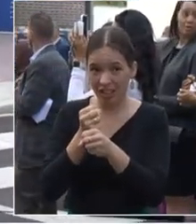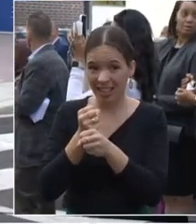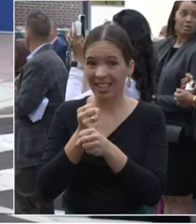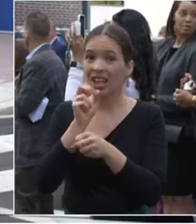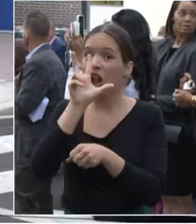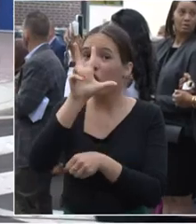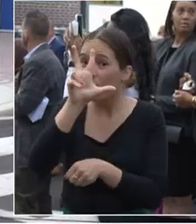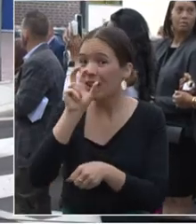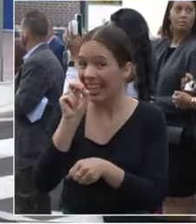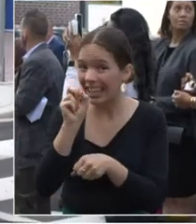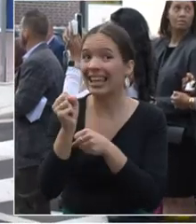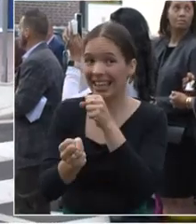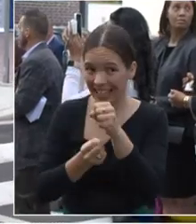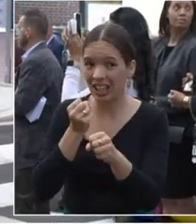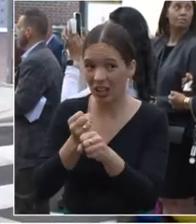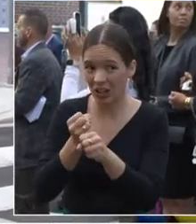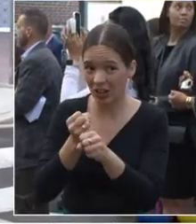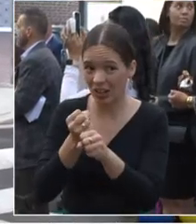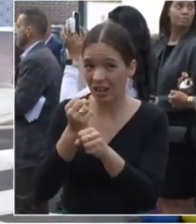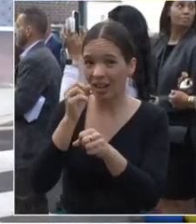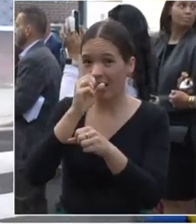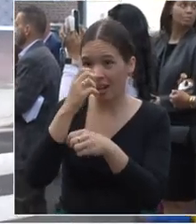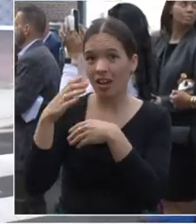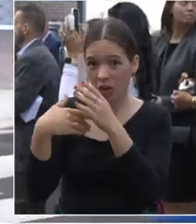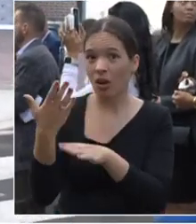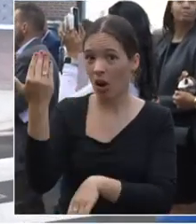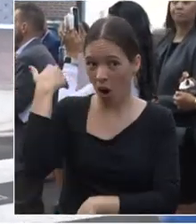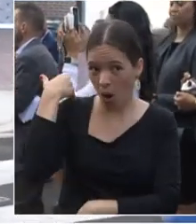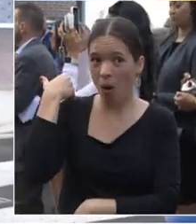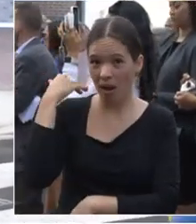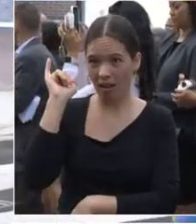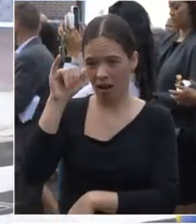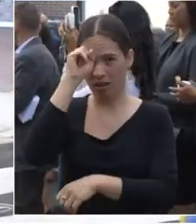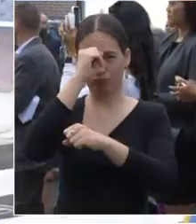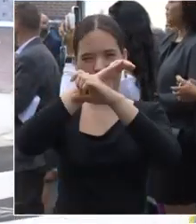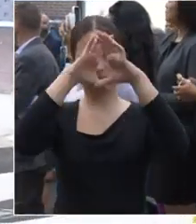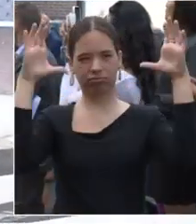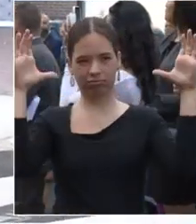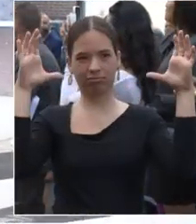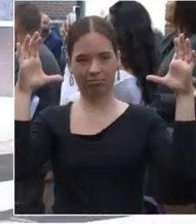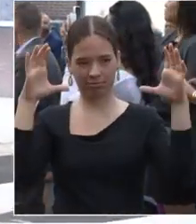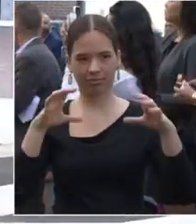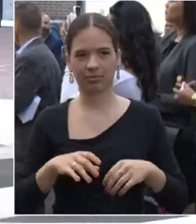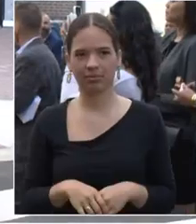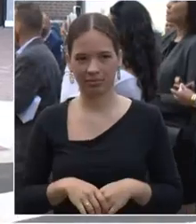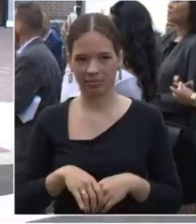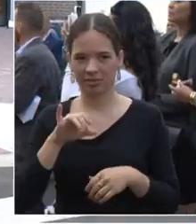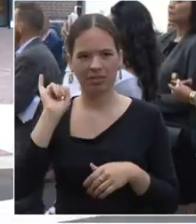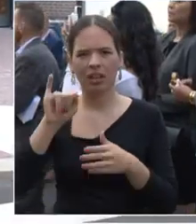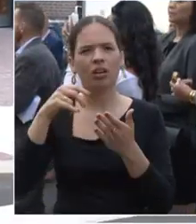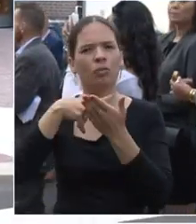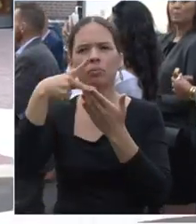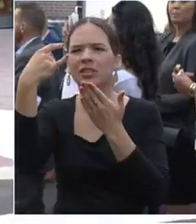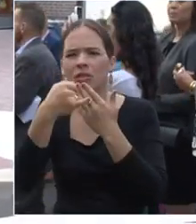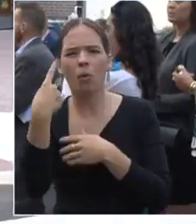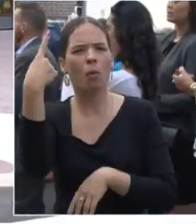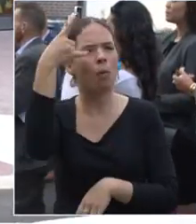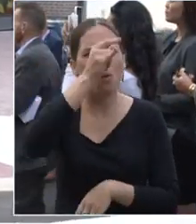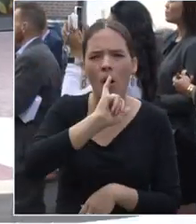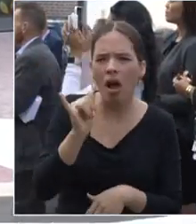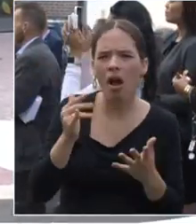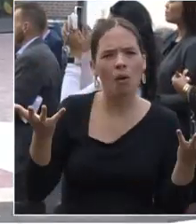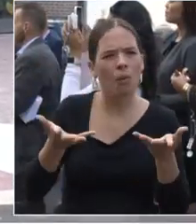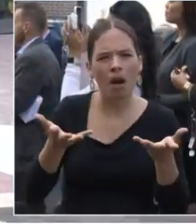ago, this vision was first presented for what this project could become. And today we gather here on